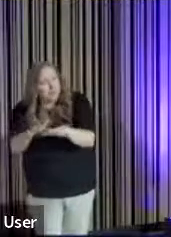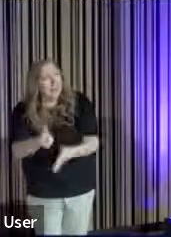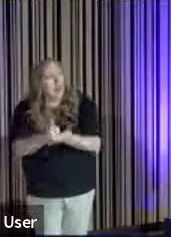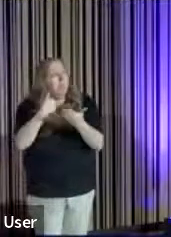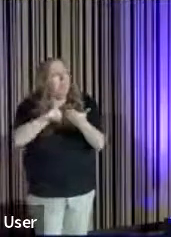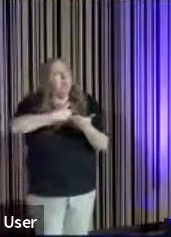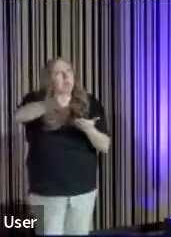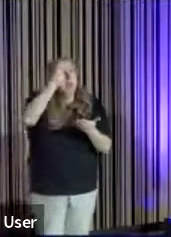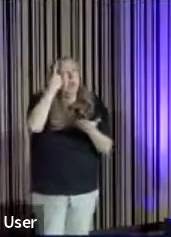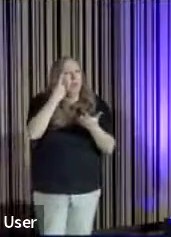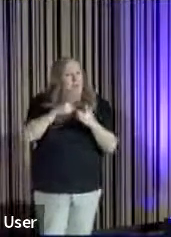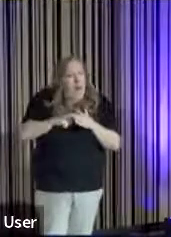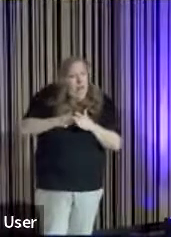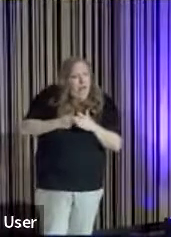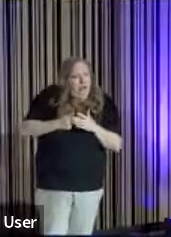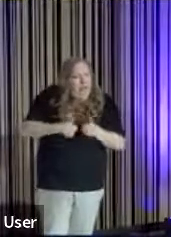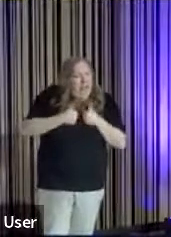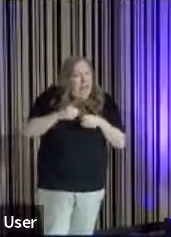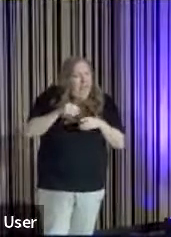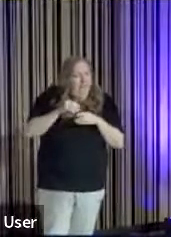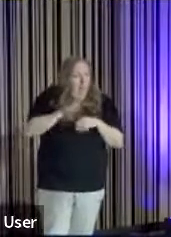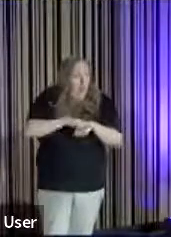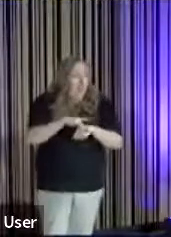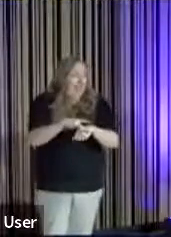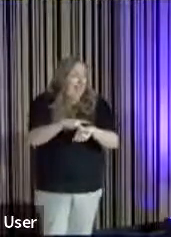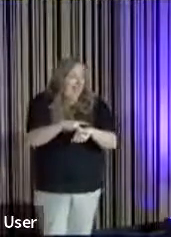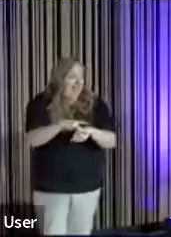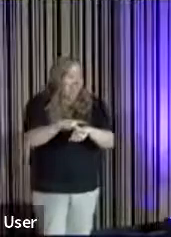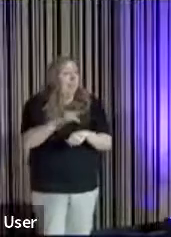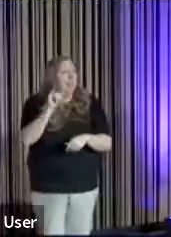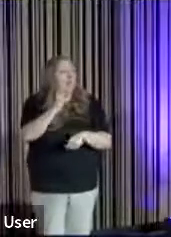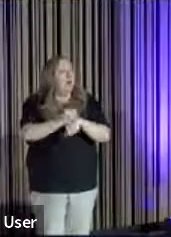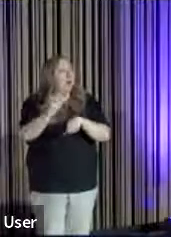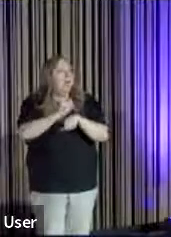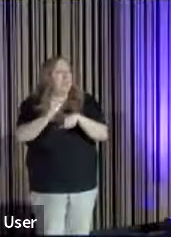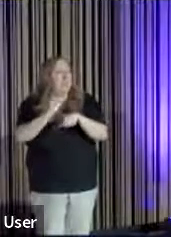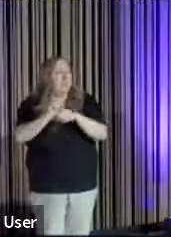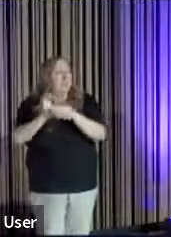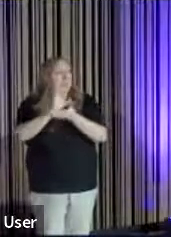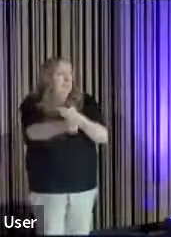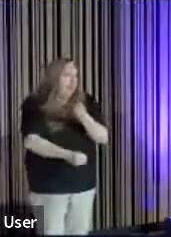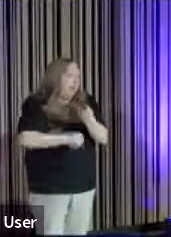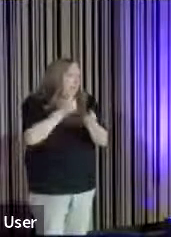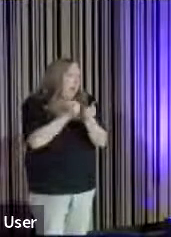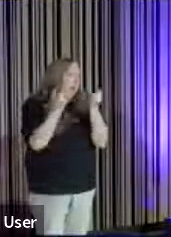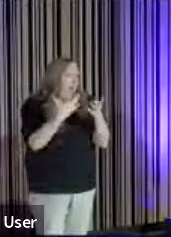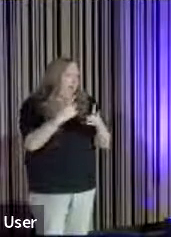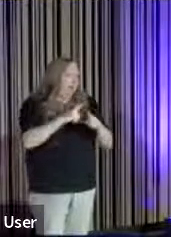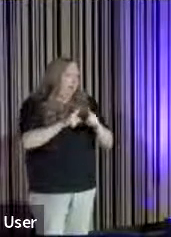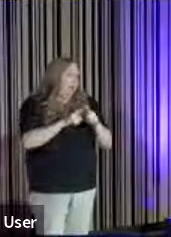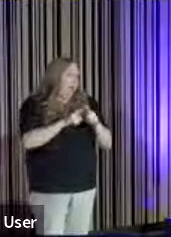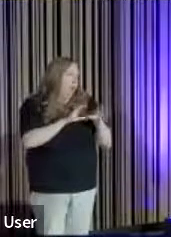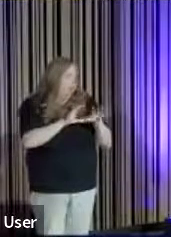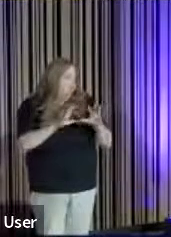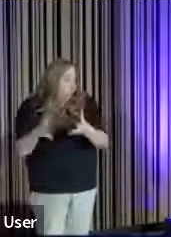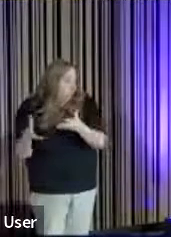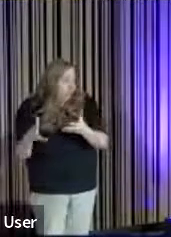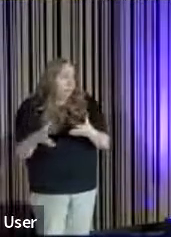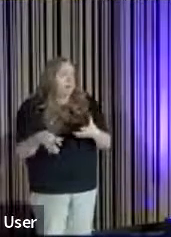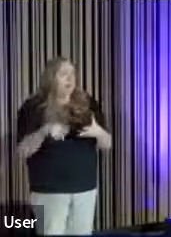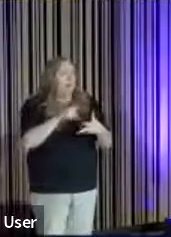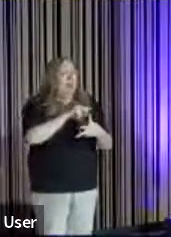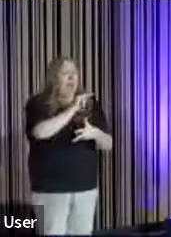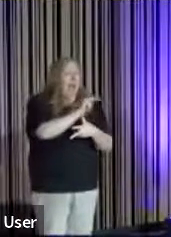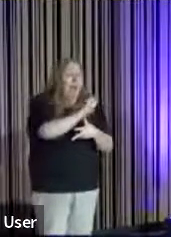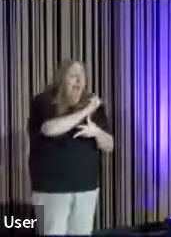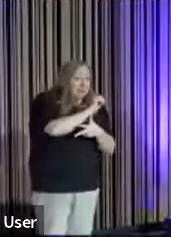planet. And this work has been funded by a lot of groups, but particularly 3 different branches of NSF, DOE, and the Gordon